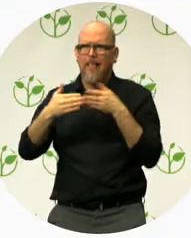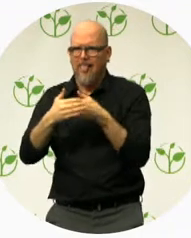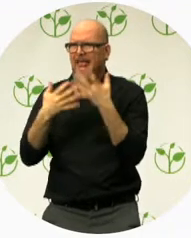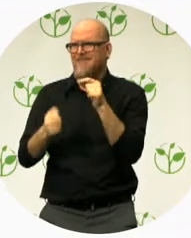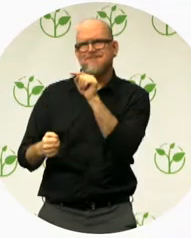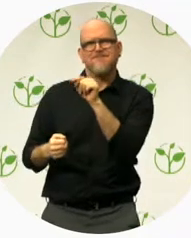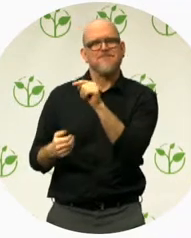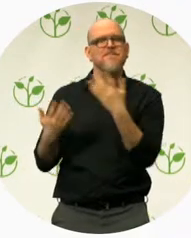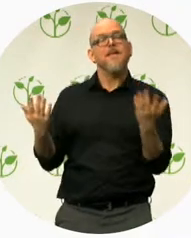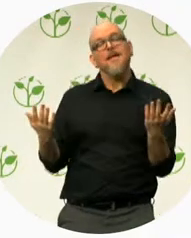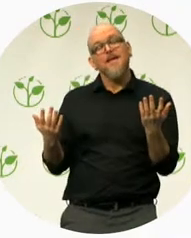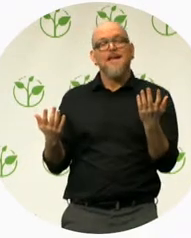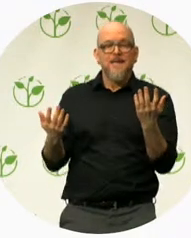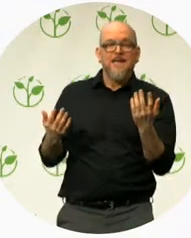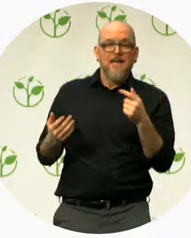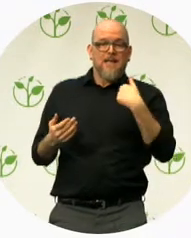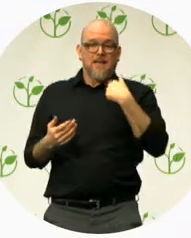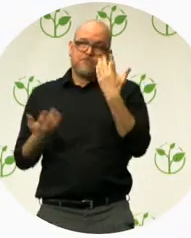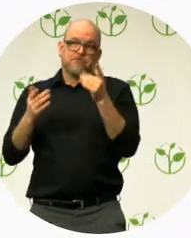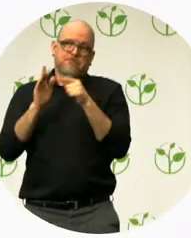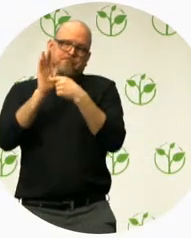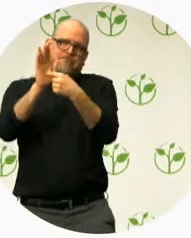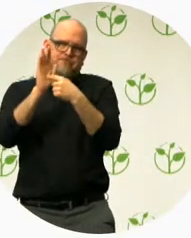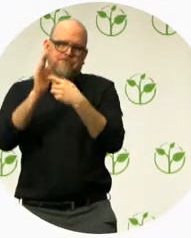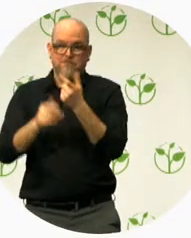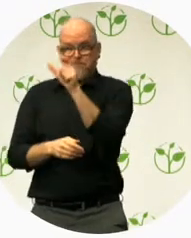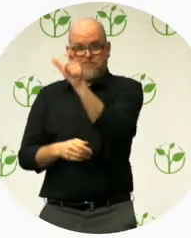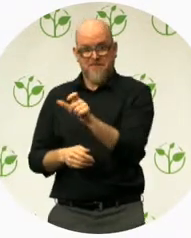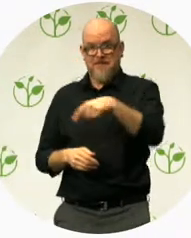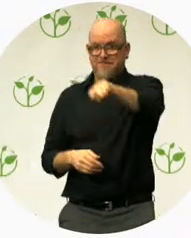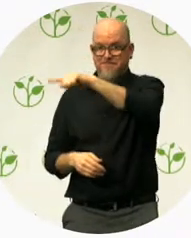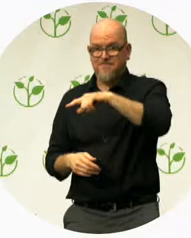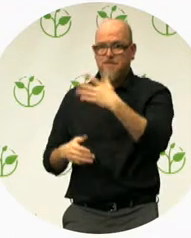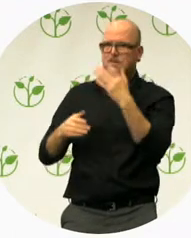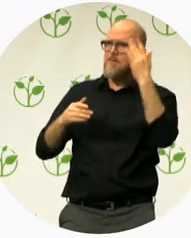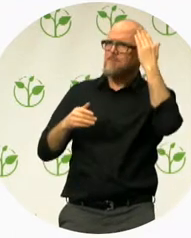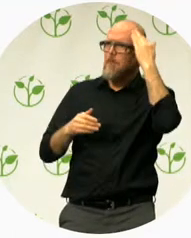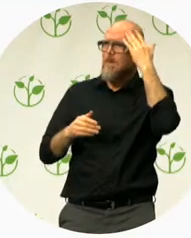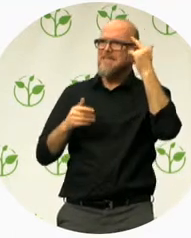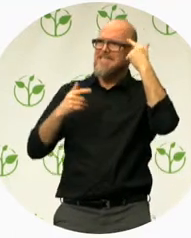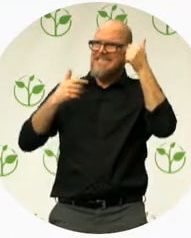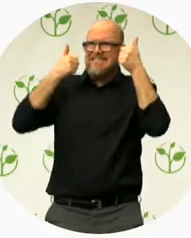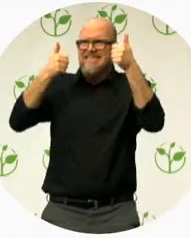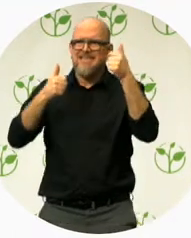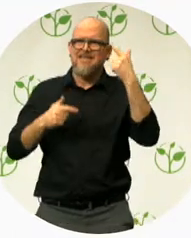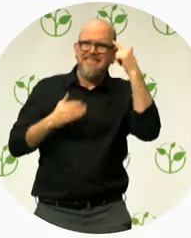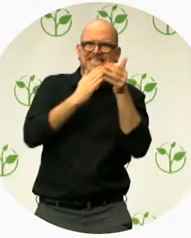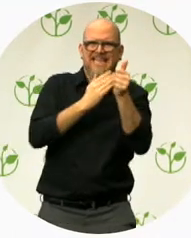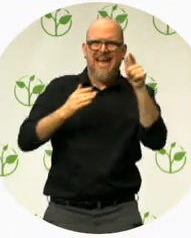serving does not learn the skills and does not become a change